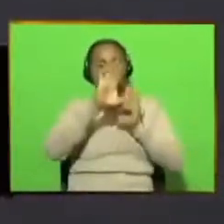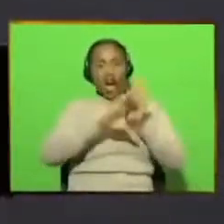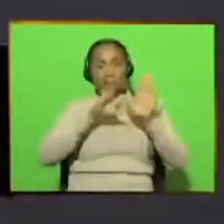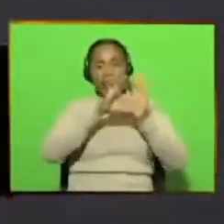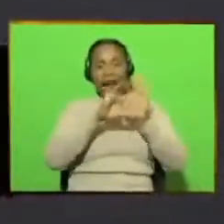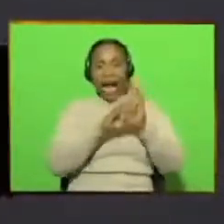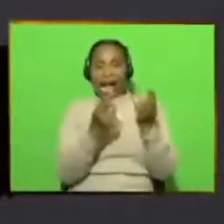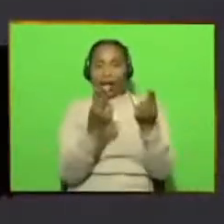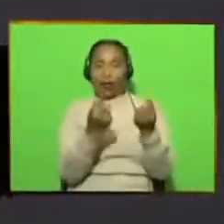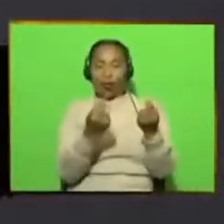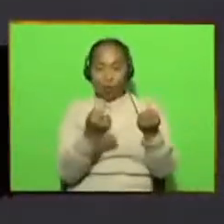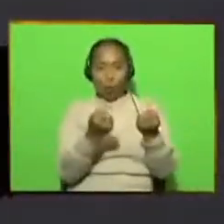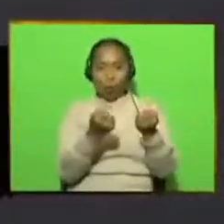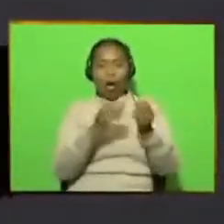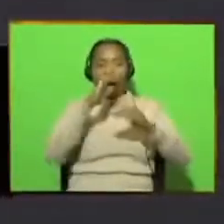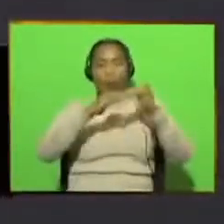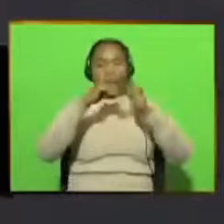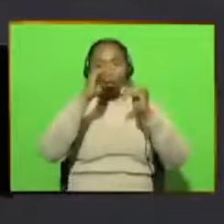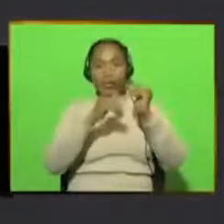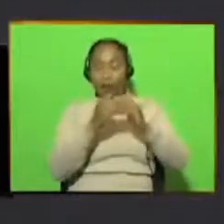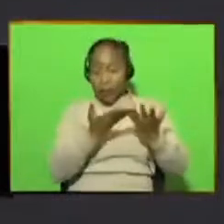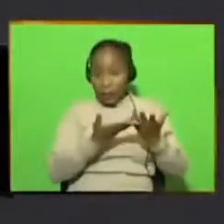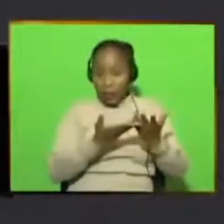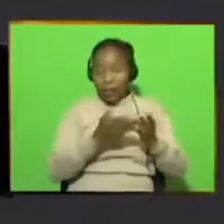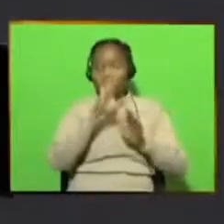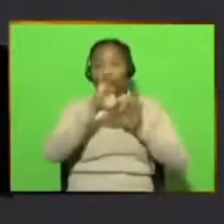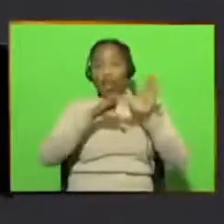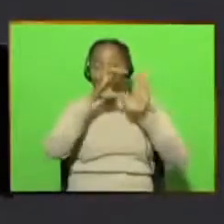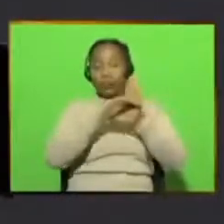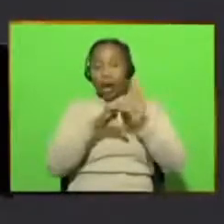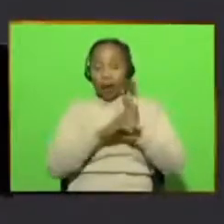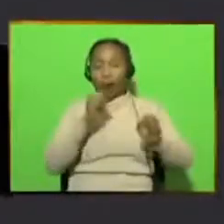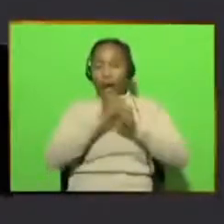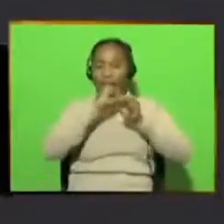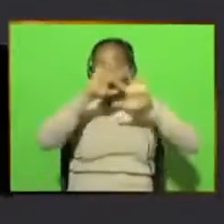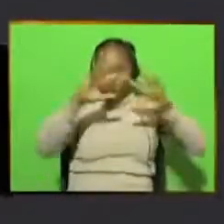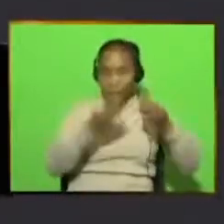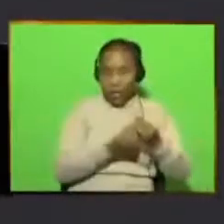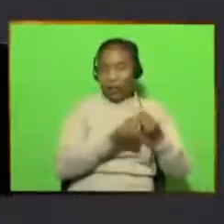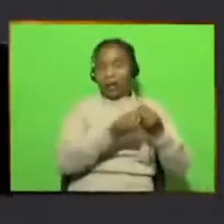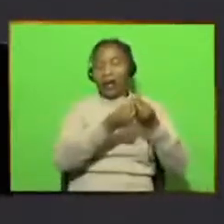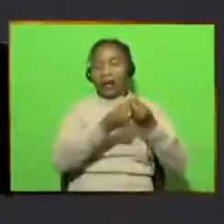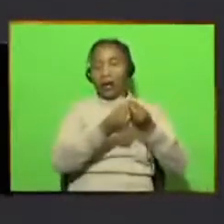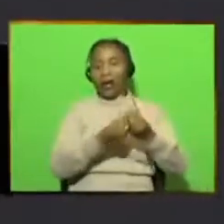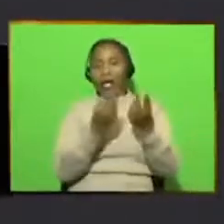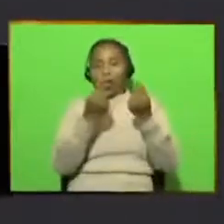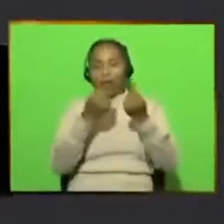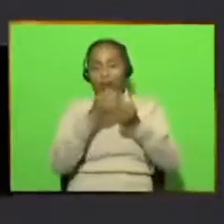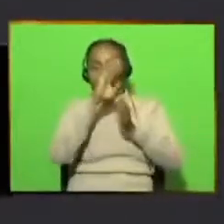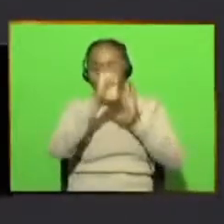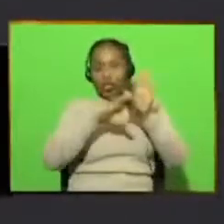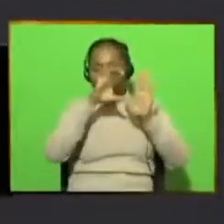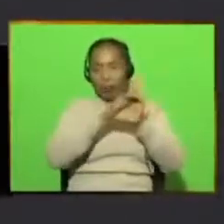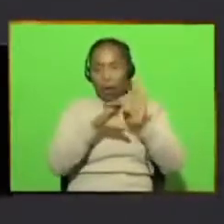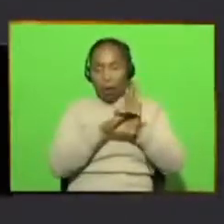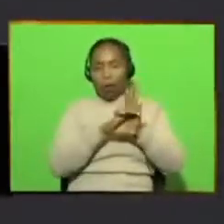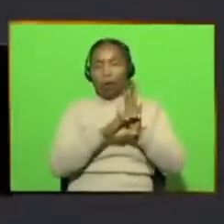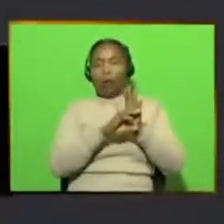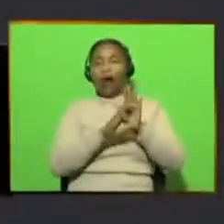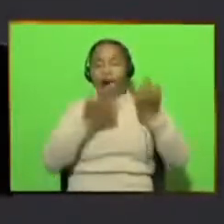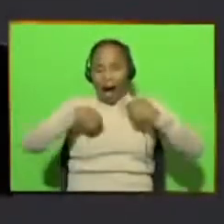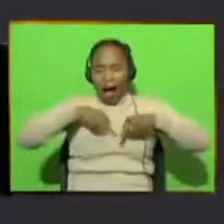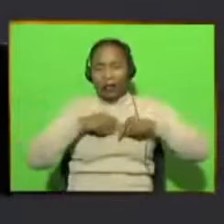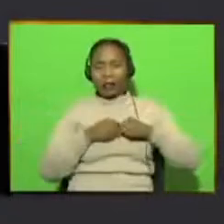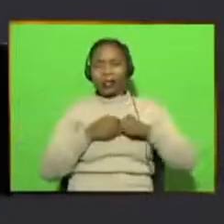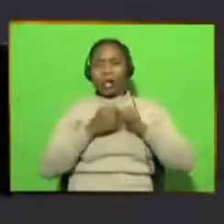of building, a new chapter of cooperation, a new chapter of us putting our country and